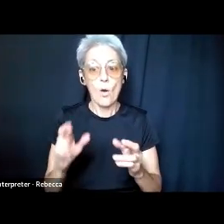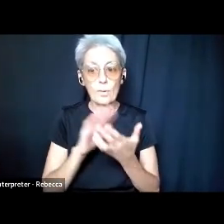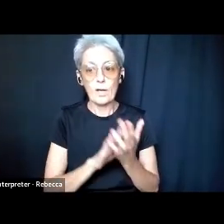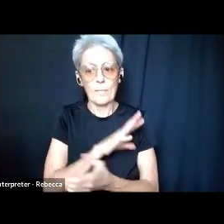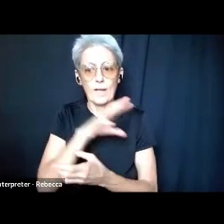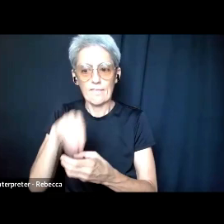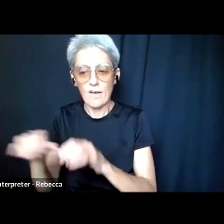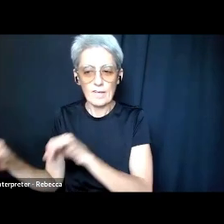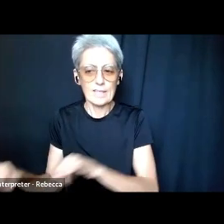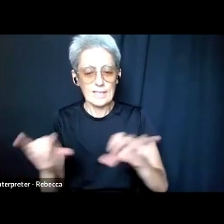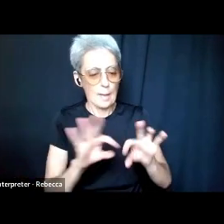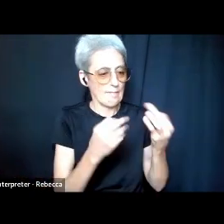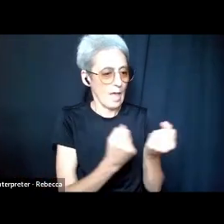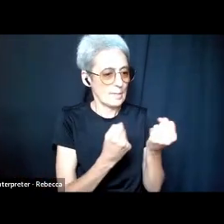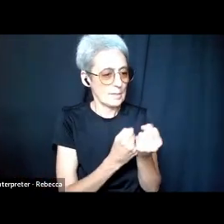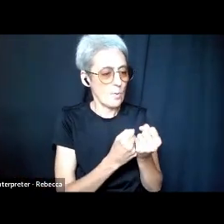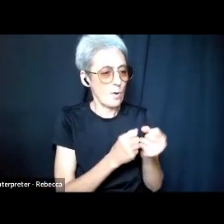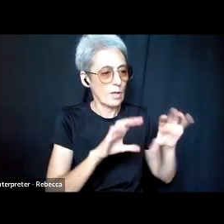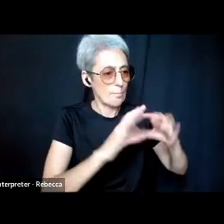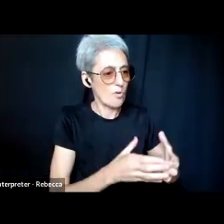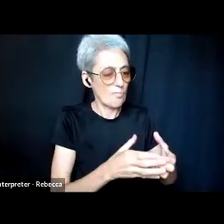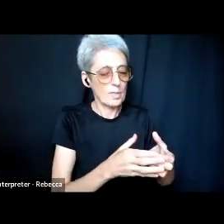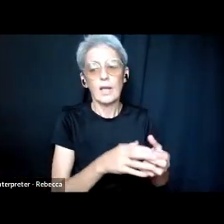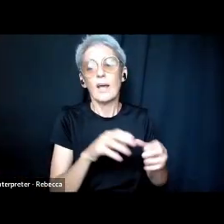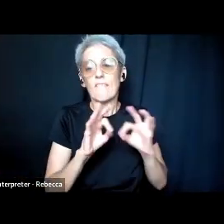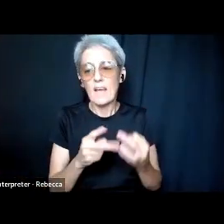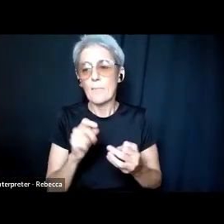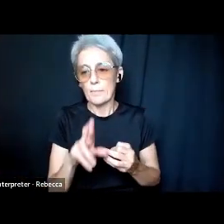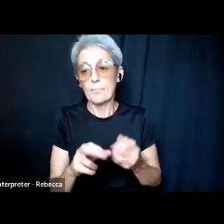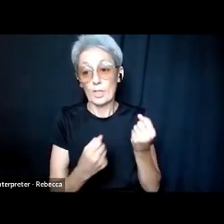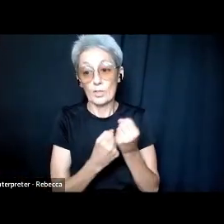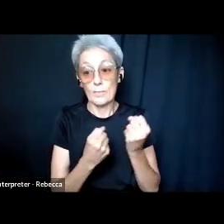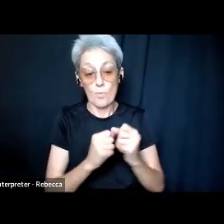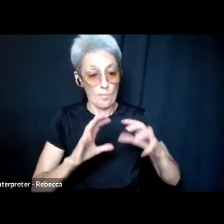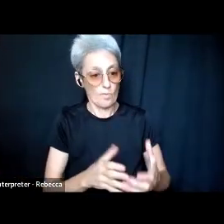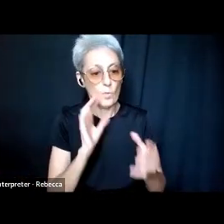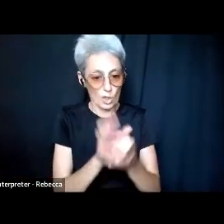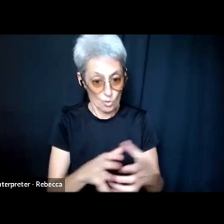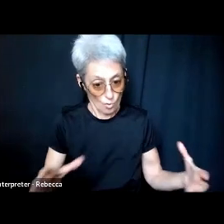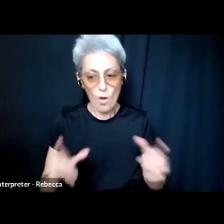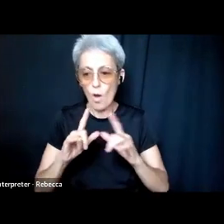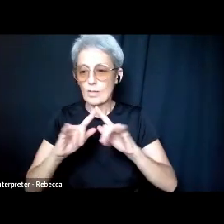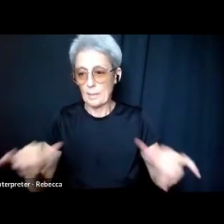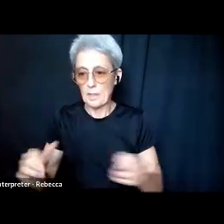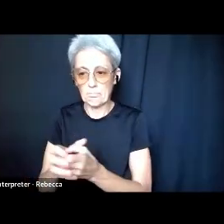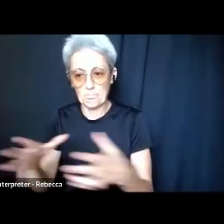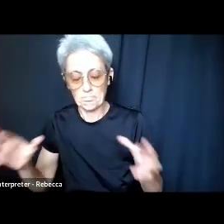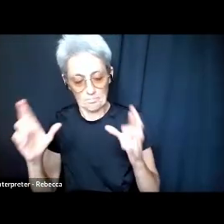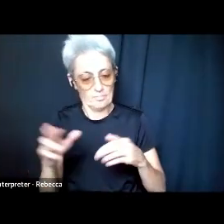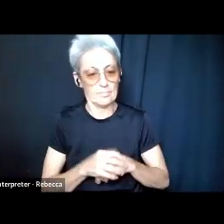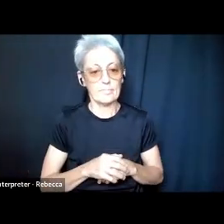support movement grows, the family peer support movement. And with that, Dr. Hogewood, I will hand it off to